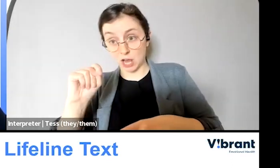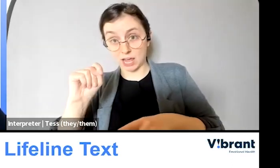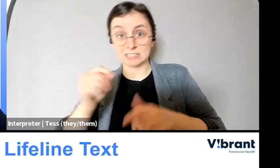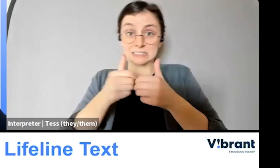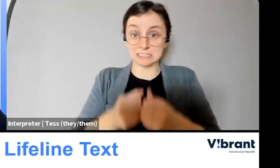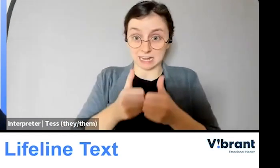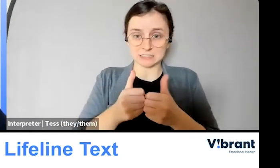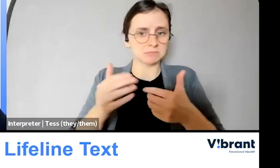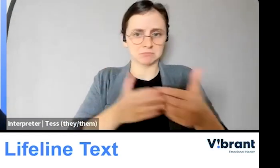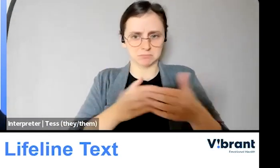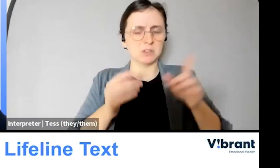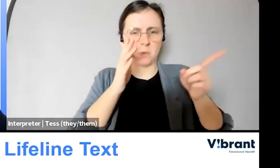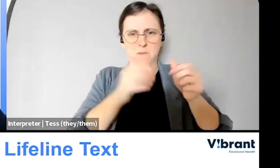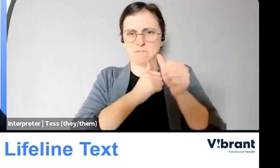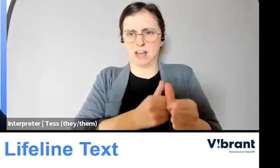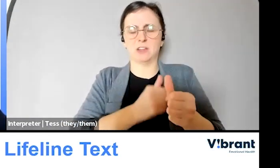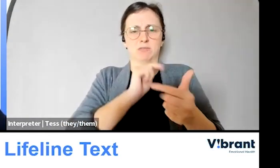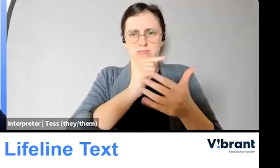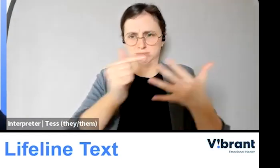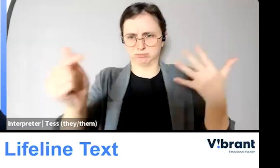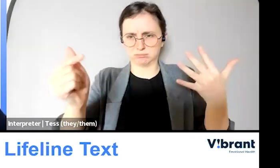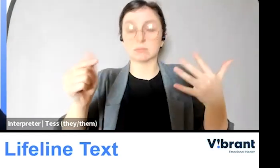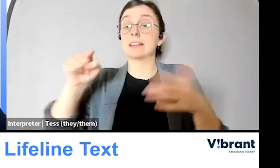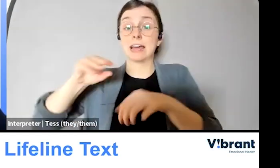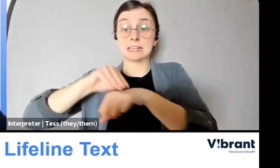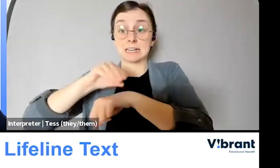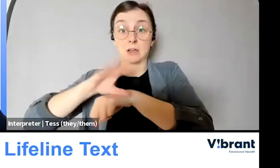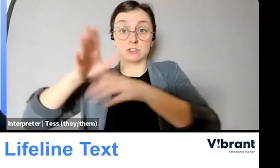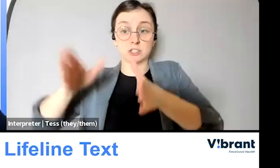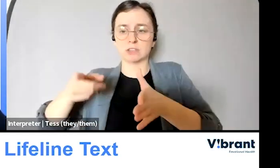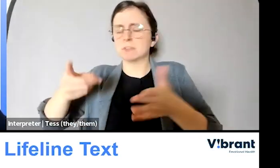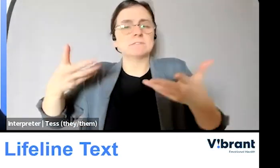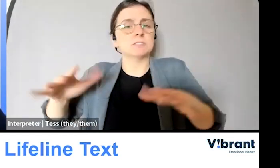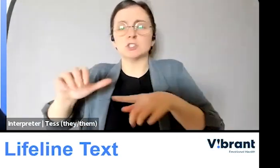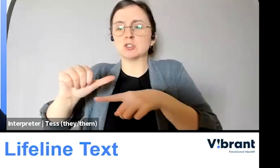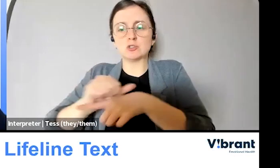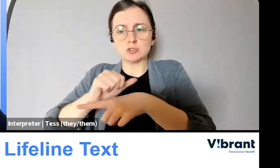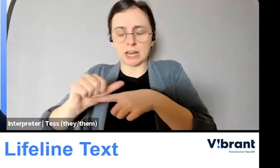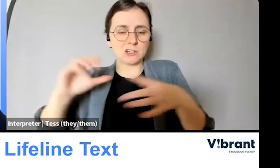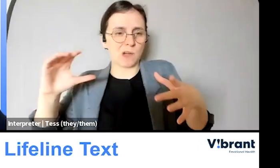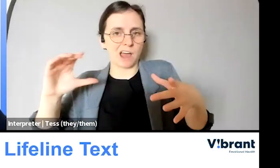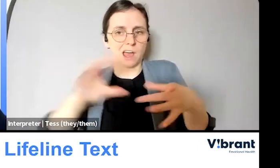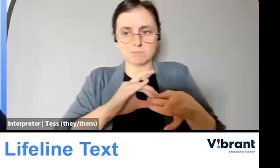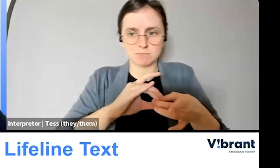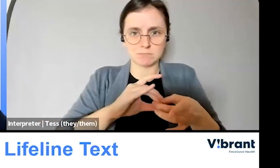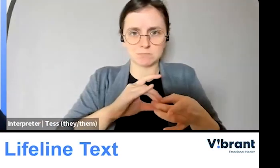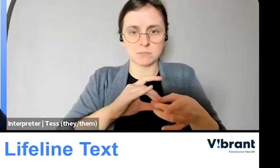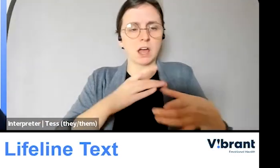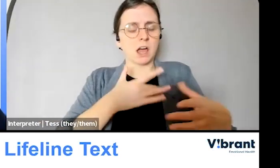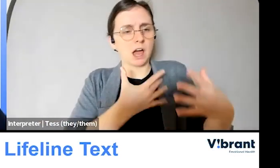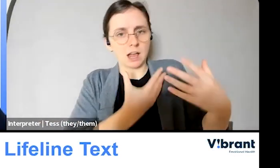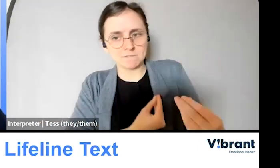crisis counselor, again, they are trained to connect with the caller, again, empathetic